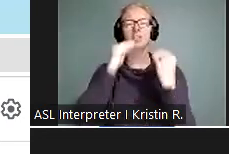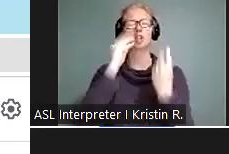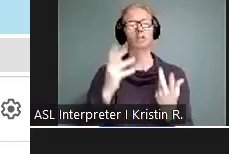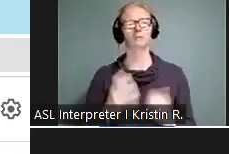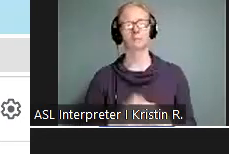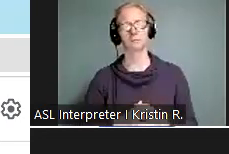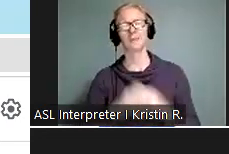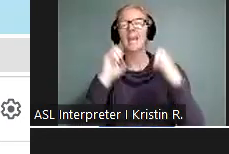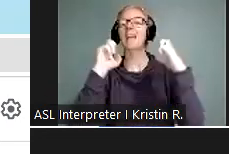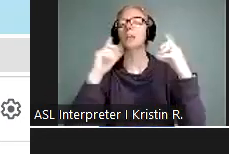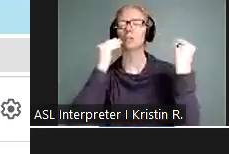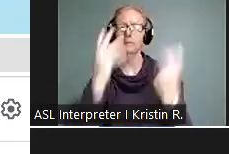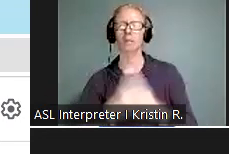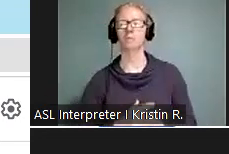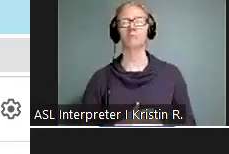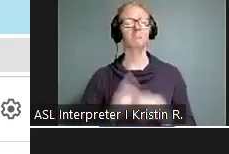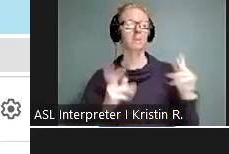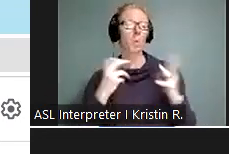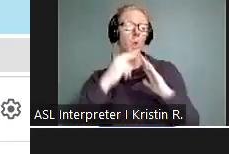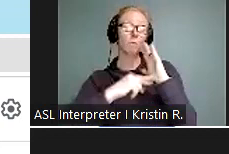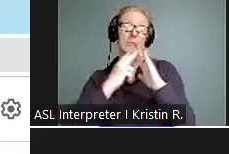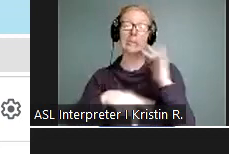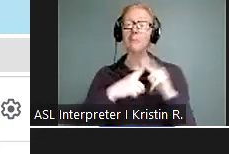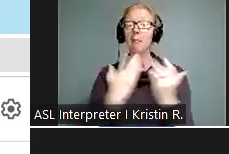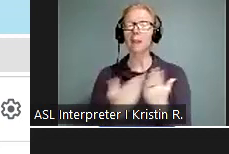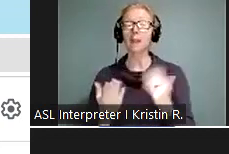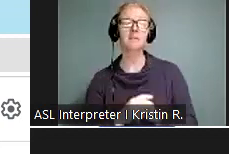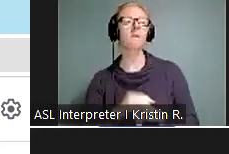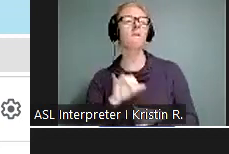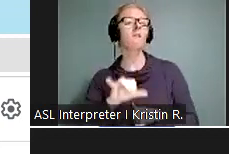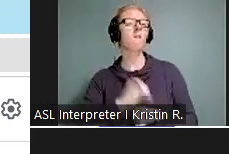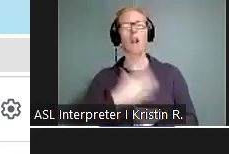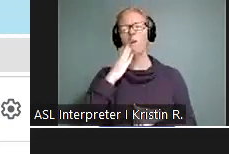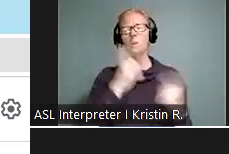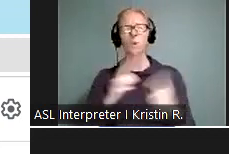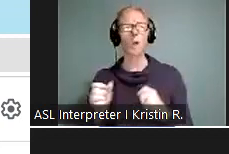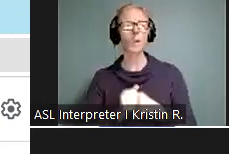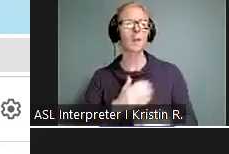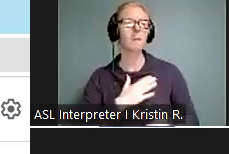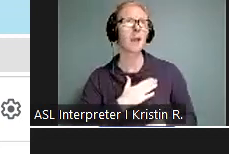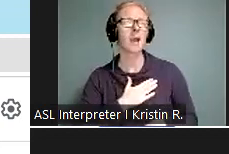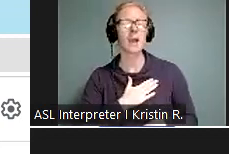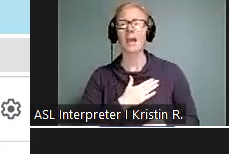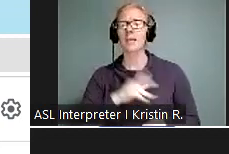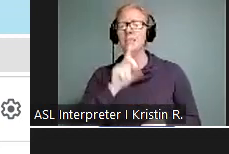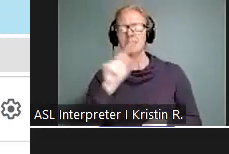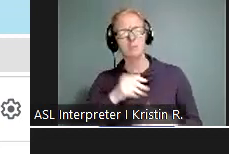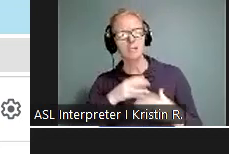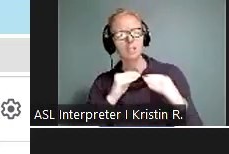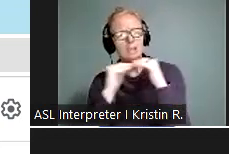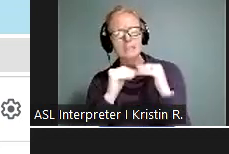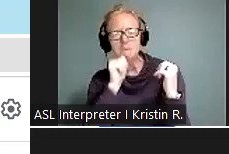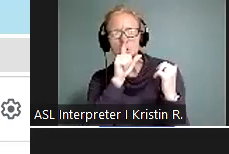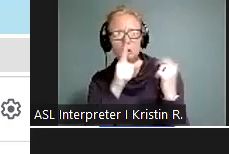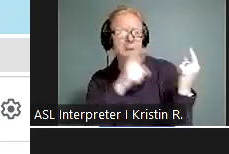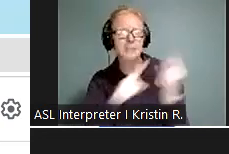information where maybe folks want to read about stuff and say, you know, I don't really know what's going on with disability justice. And maybe